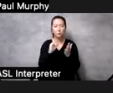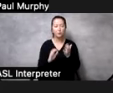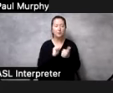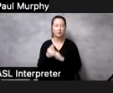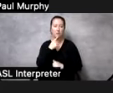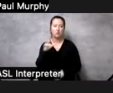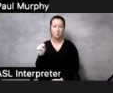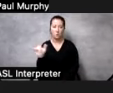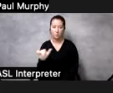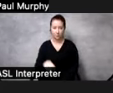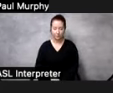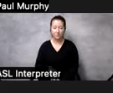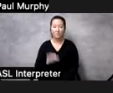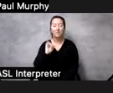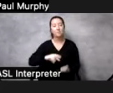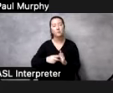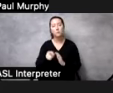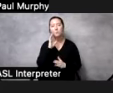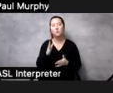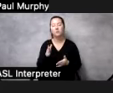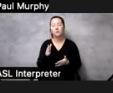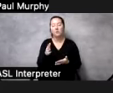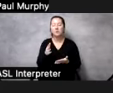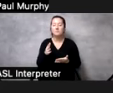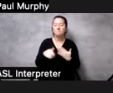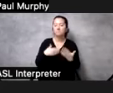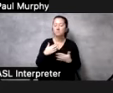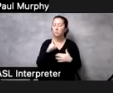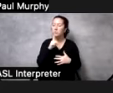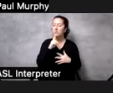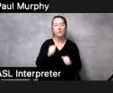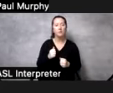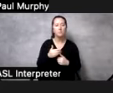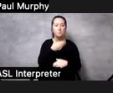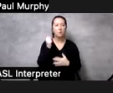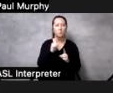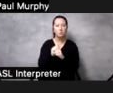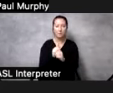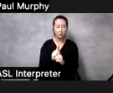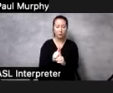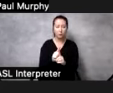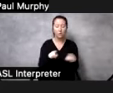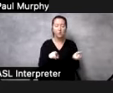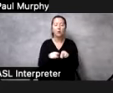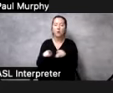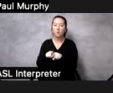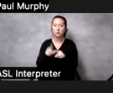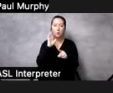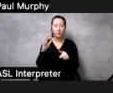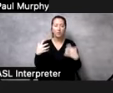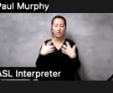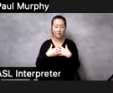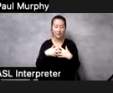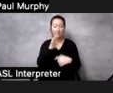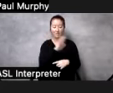no. And this will then allow you, right, to kind of better mentor them, but also align their goals